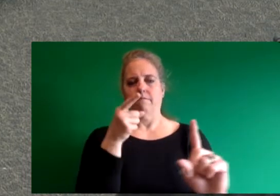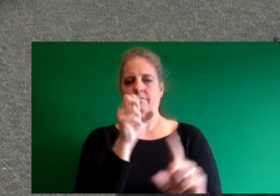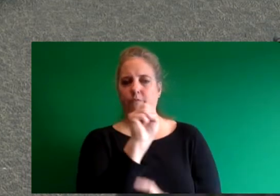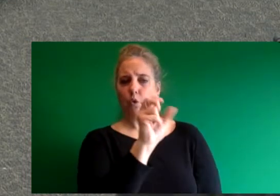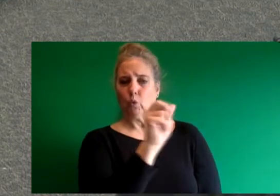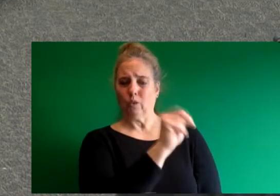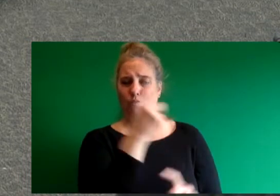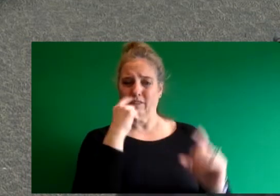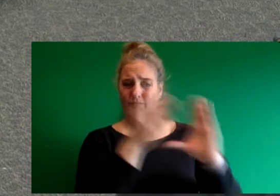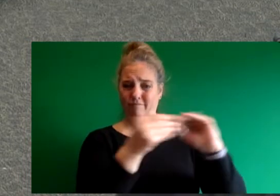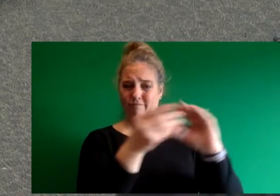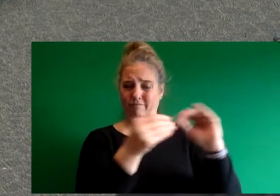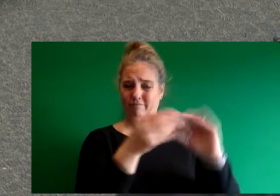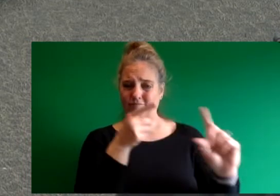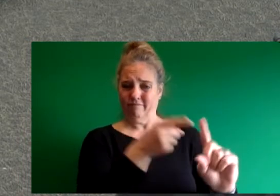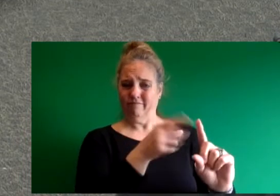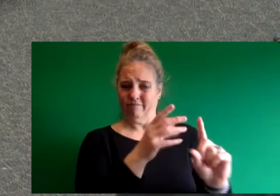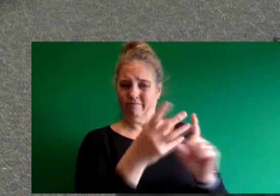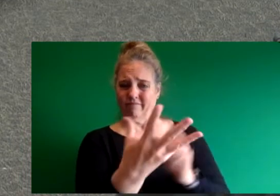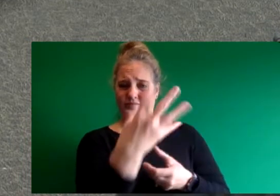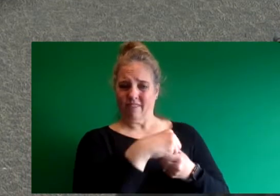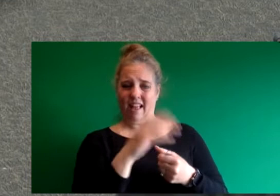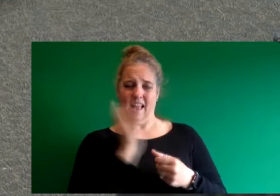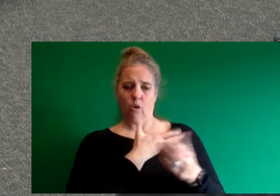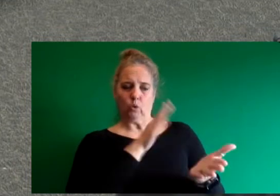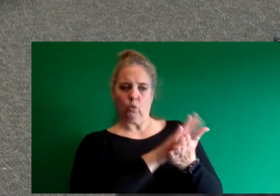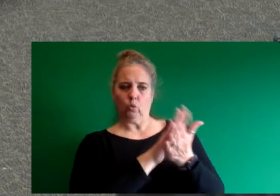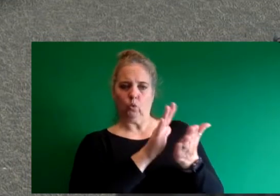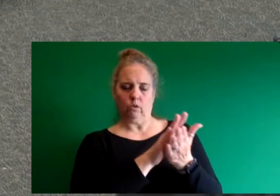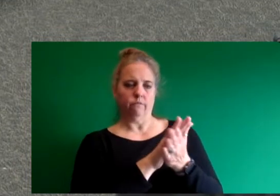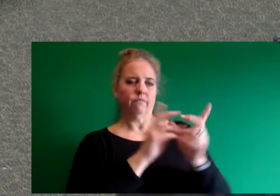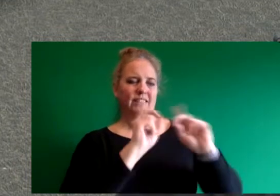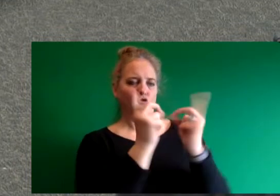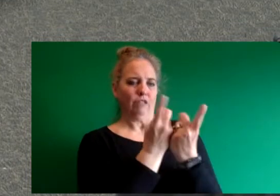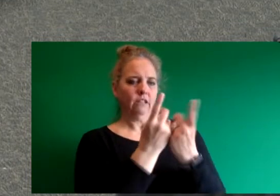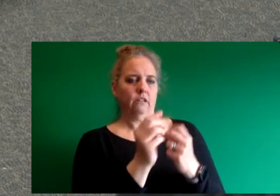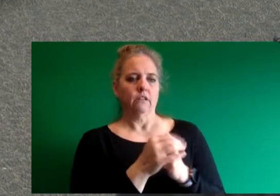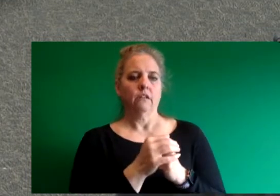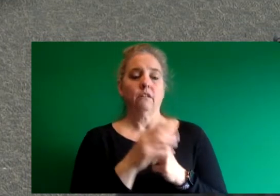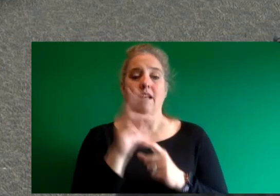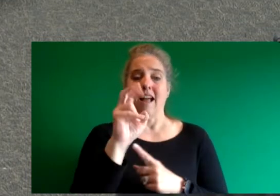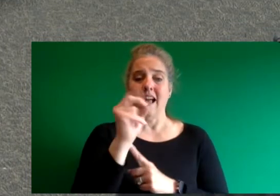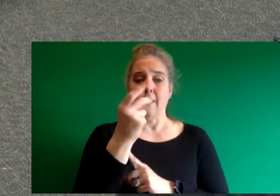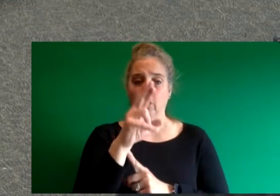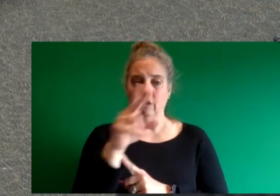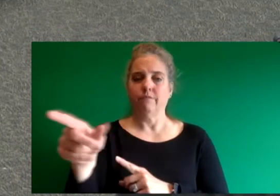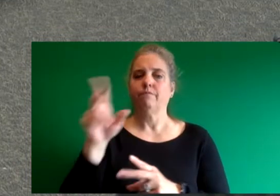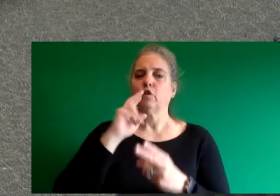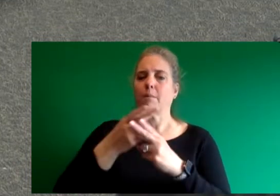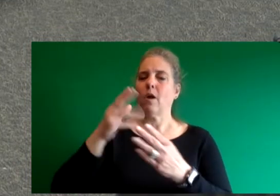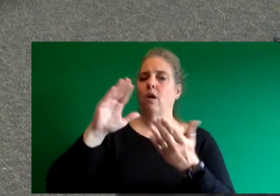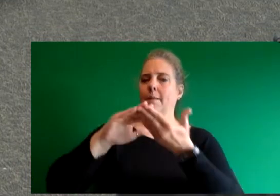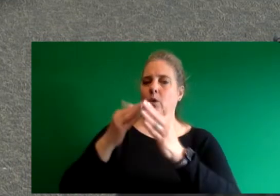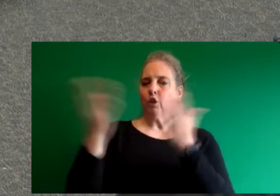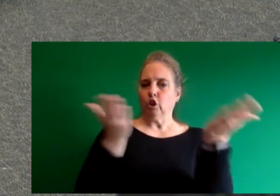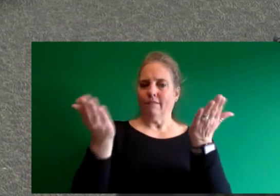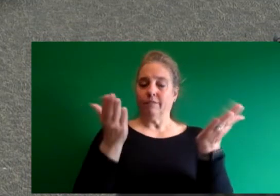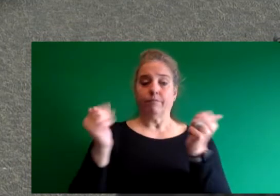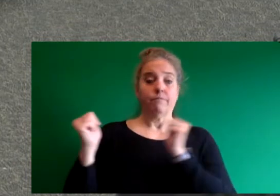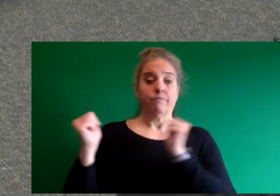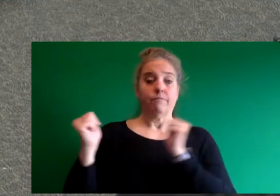school districts, as well as Heather, who will talk about our community services. But I think all of you who went to the community forum